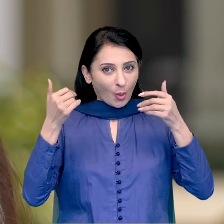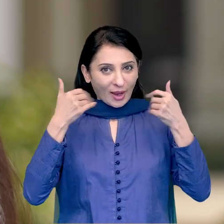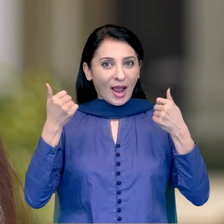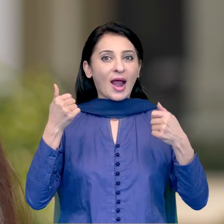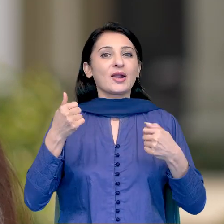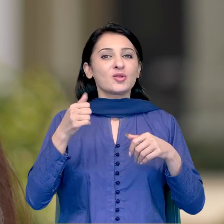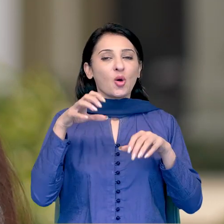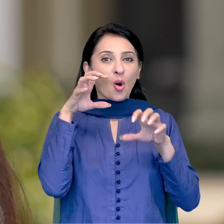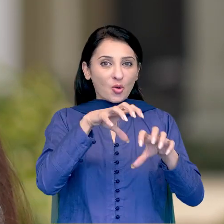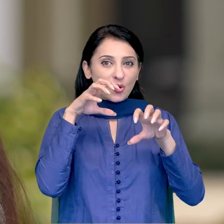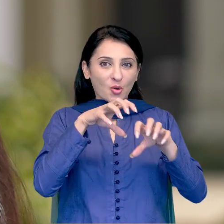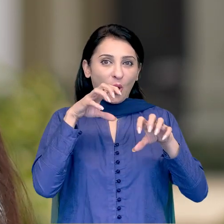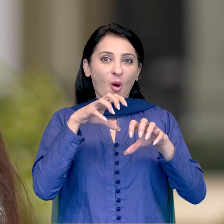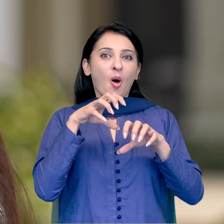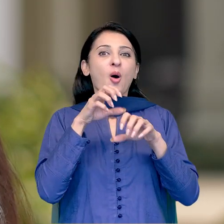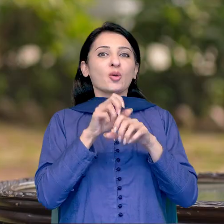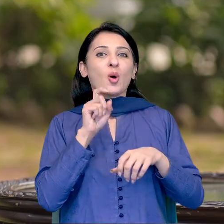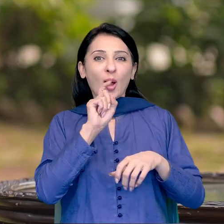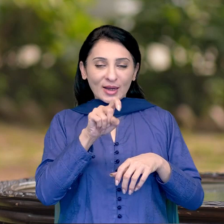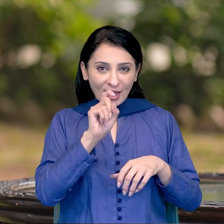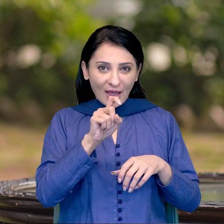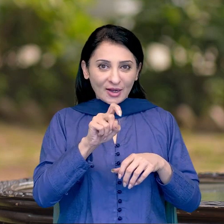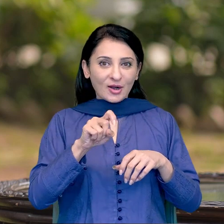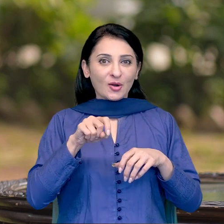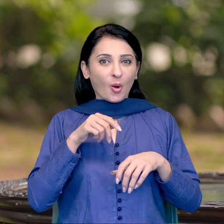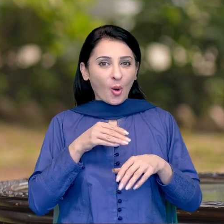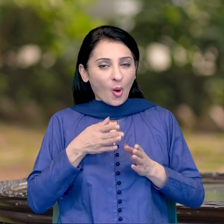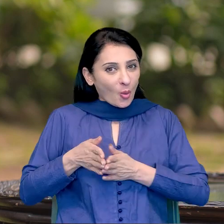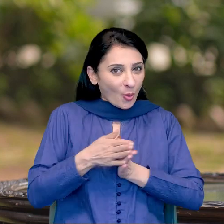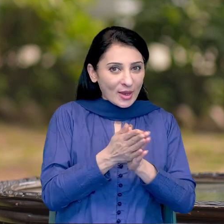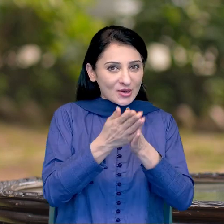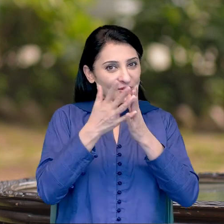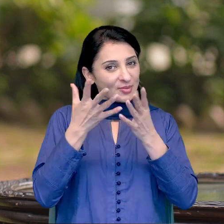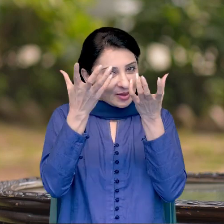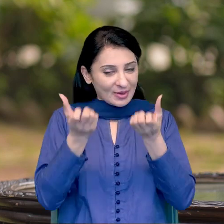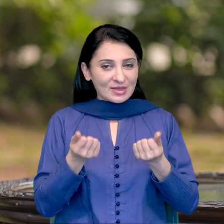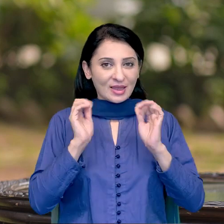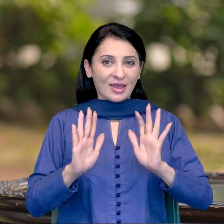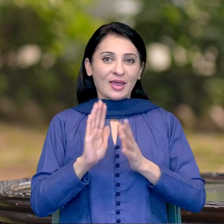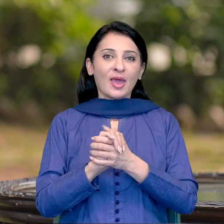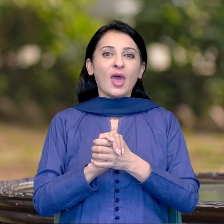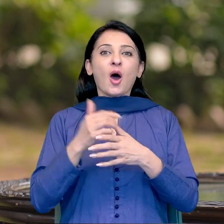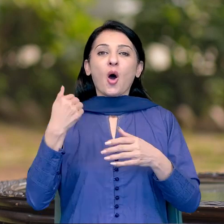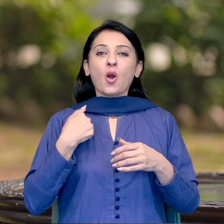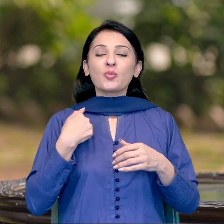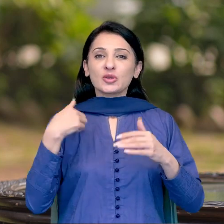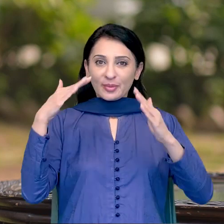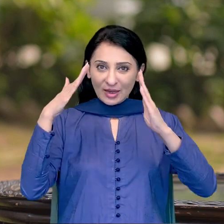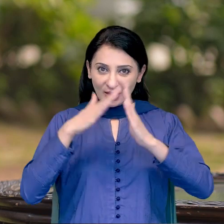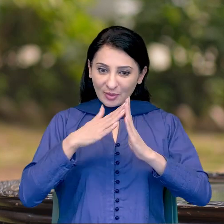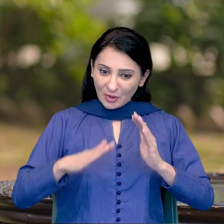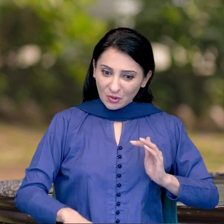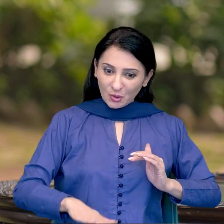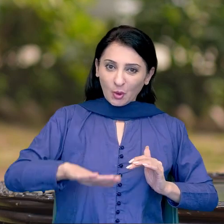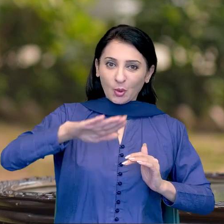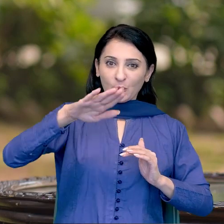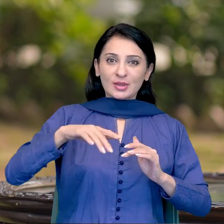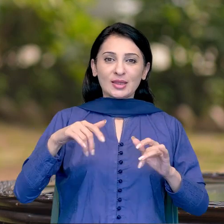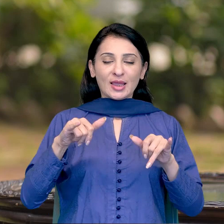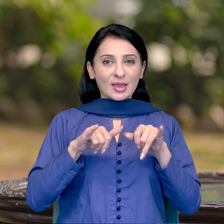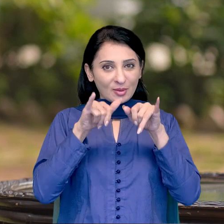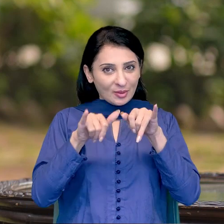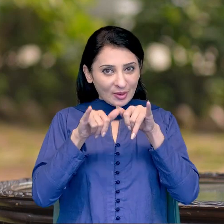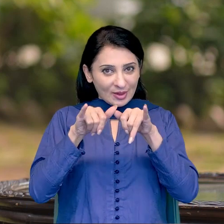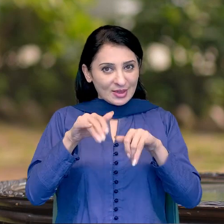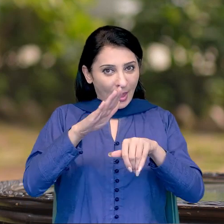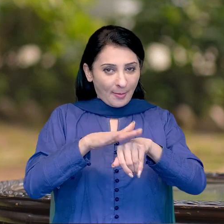widespread mistreatment of animals in Pakistan. I grew up in a household where I was taught to love animals. I believe that